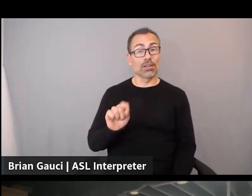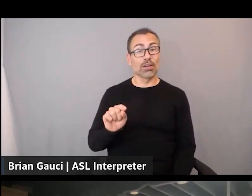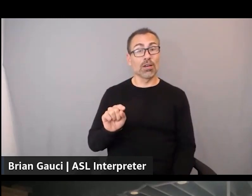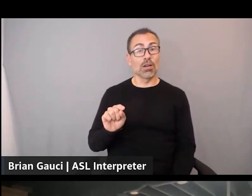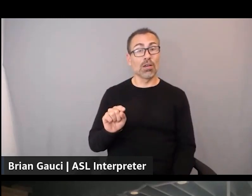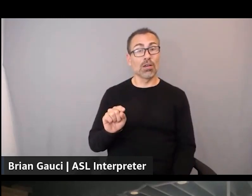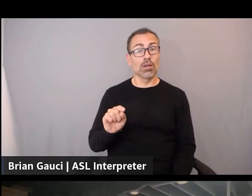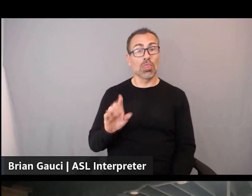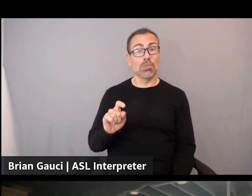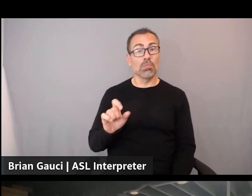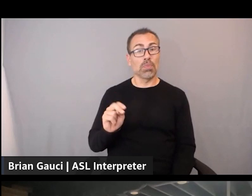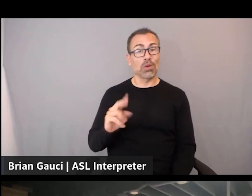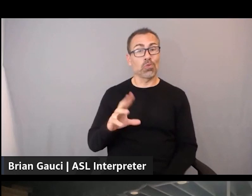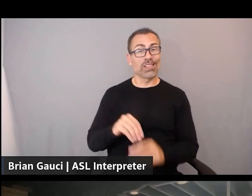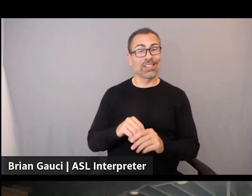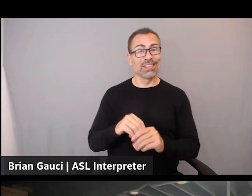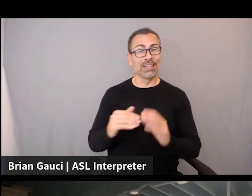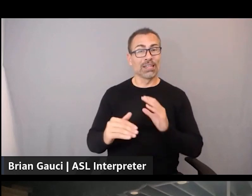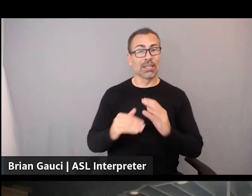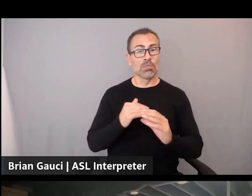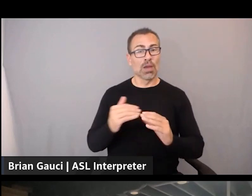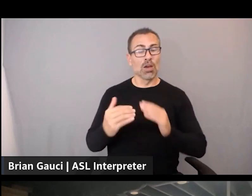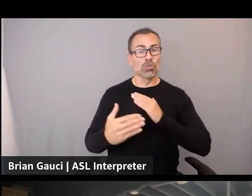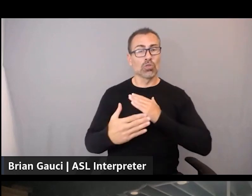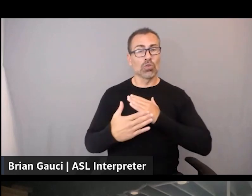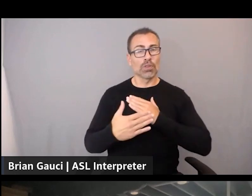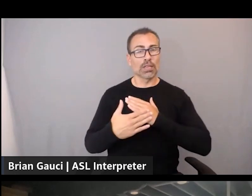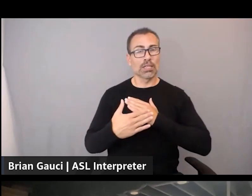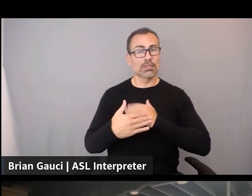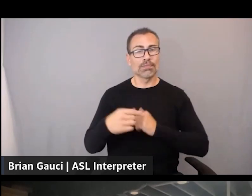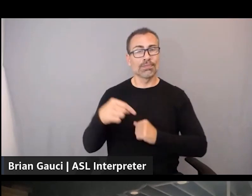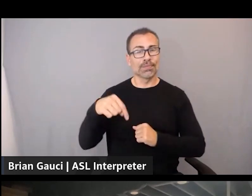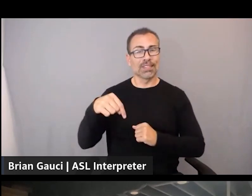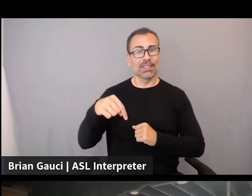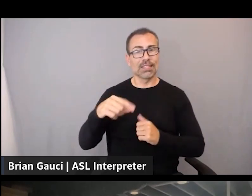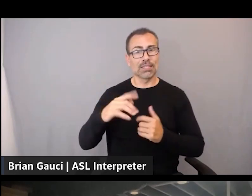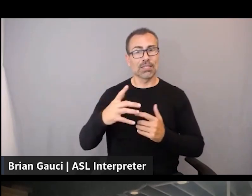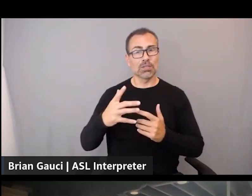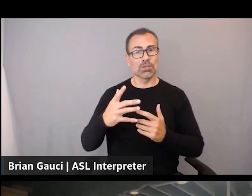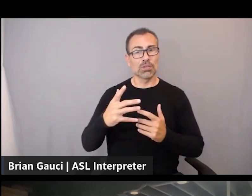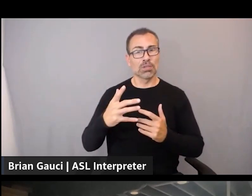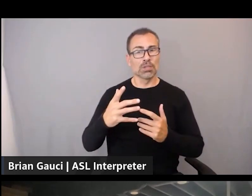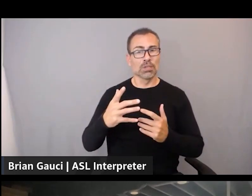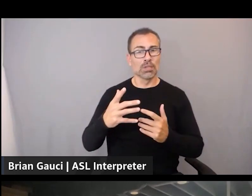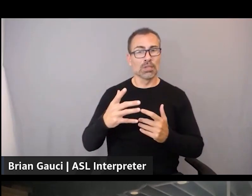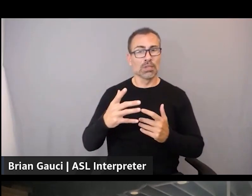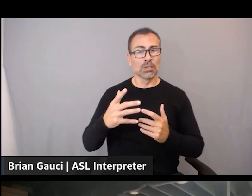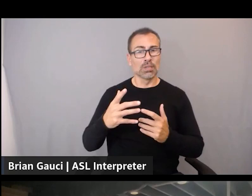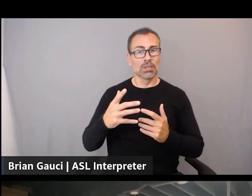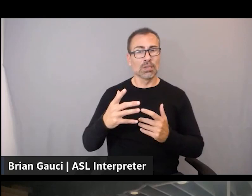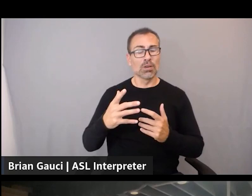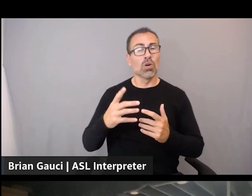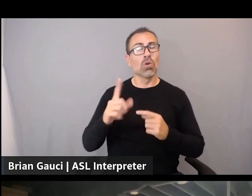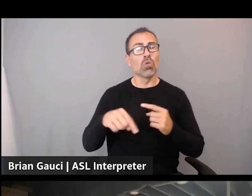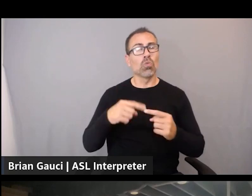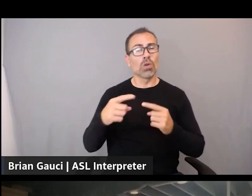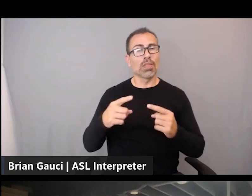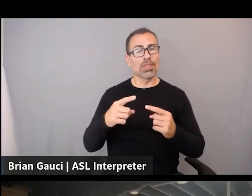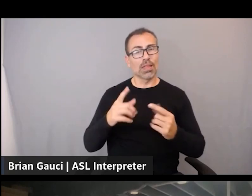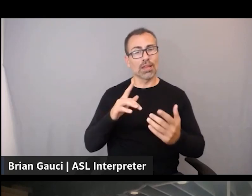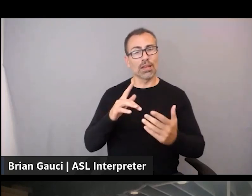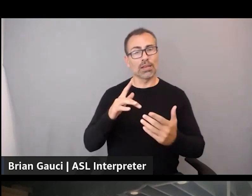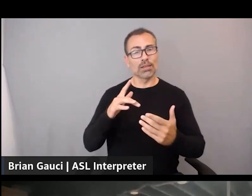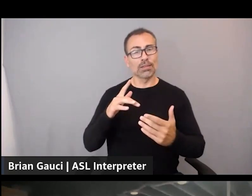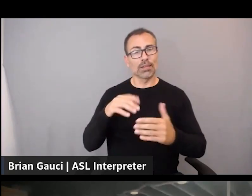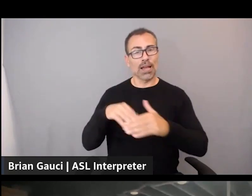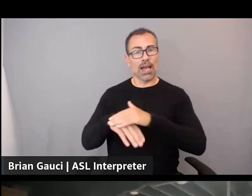their email notification, this is how, once they navigate to the console, this is how